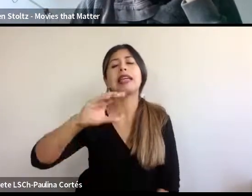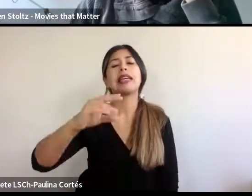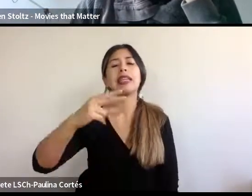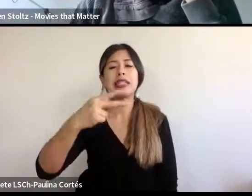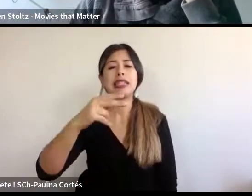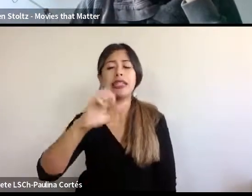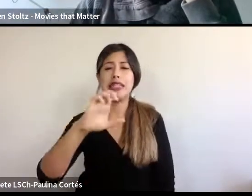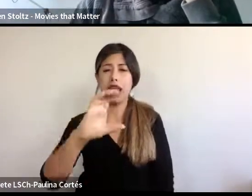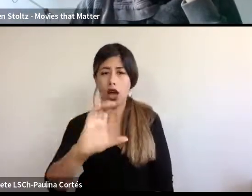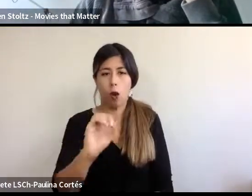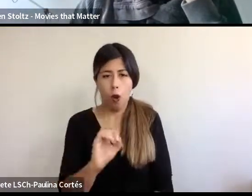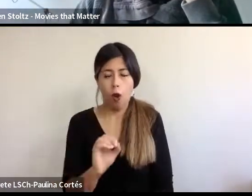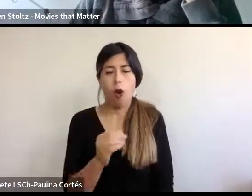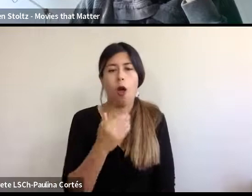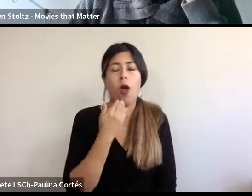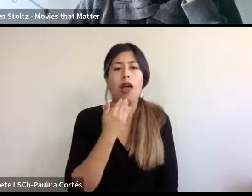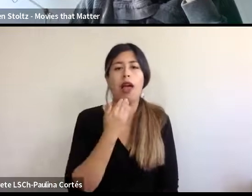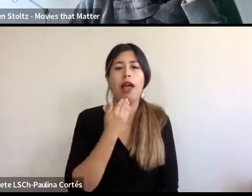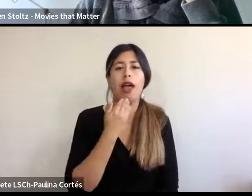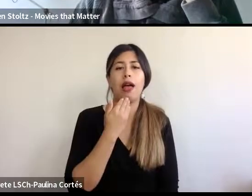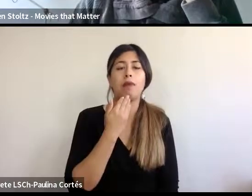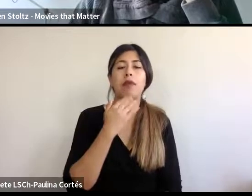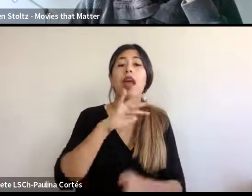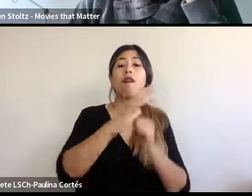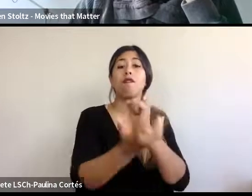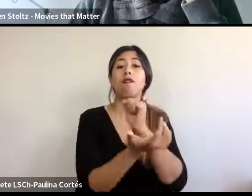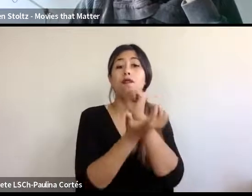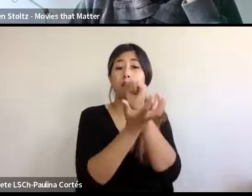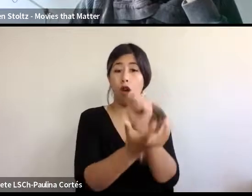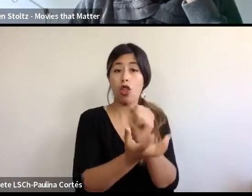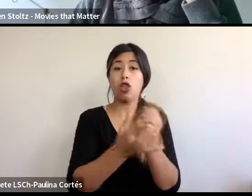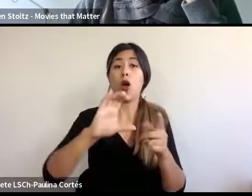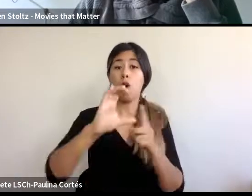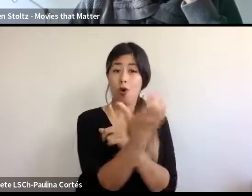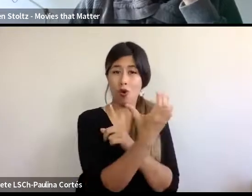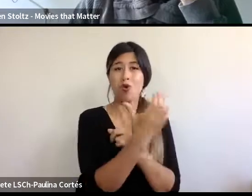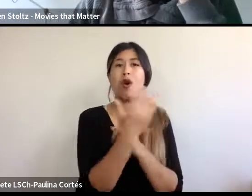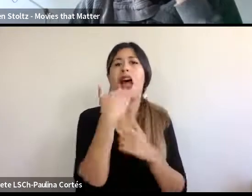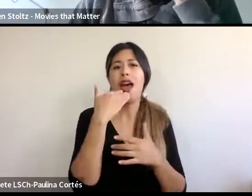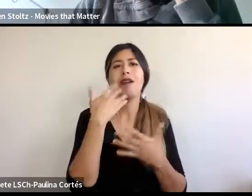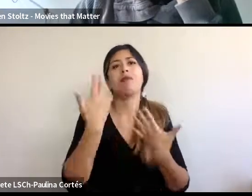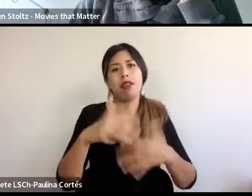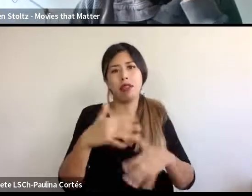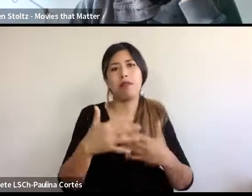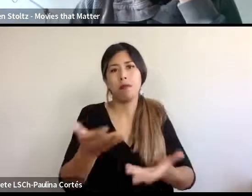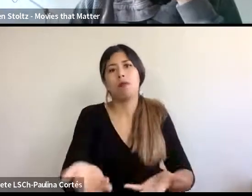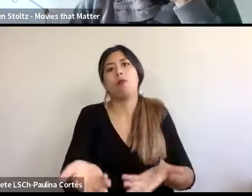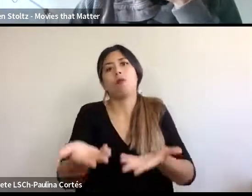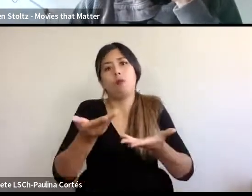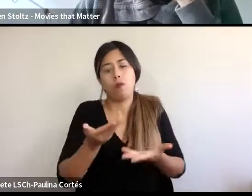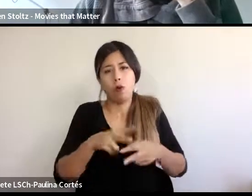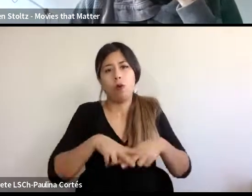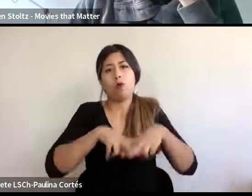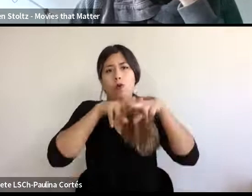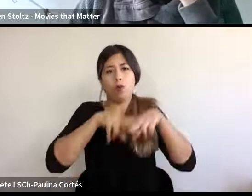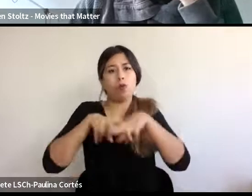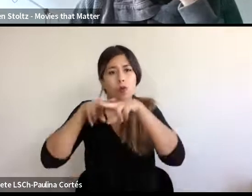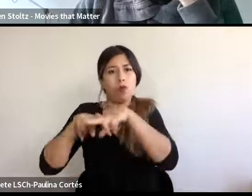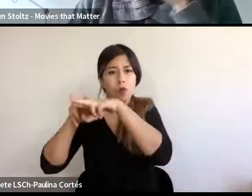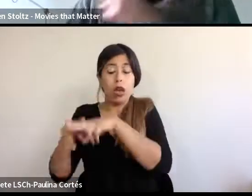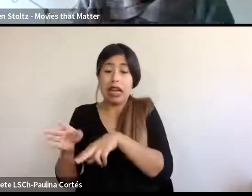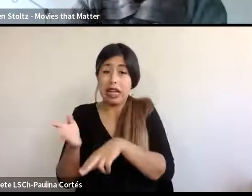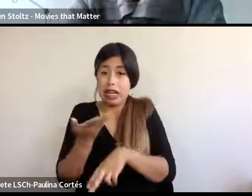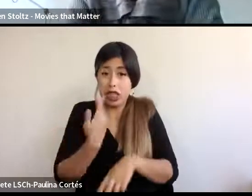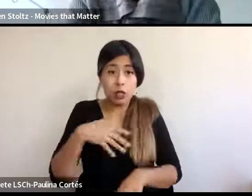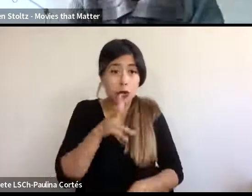Republic, which are the main sponsors of our festival. Without them, it would be probably impossible to actually